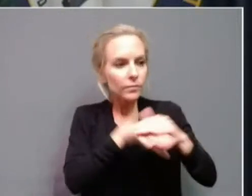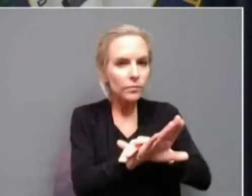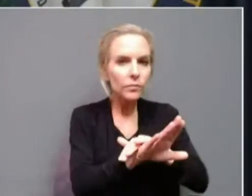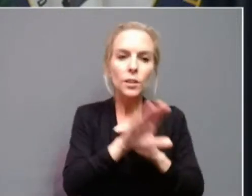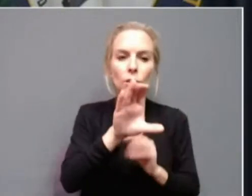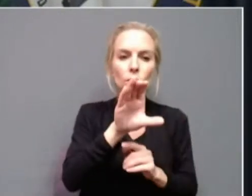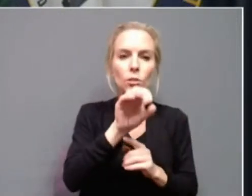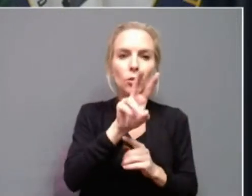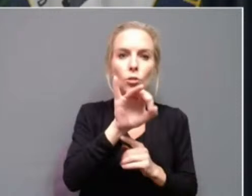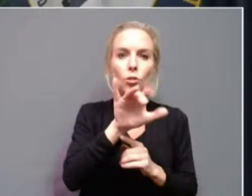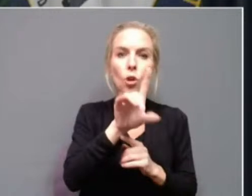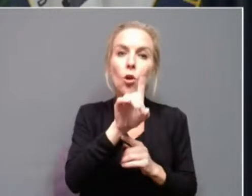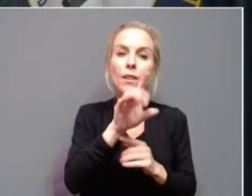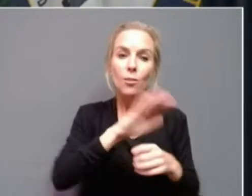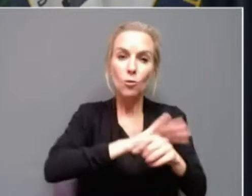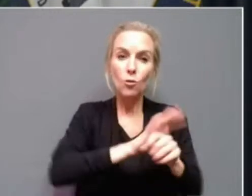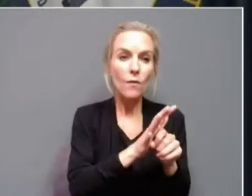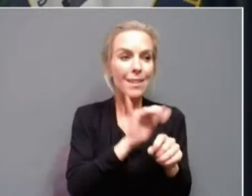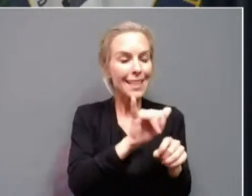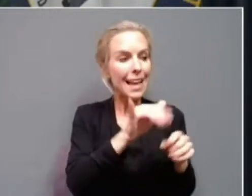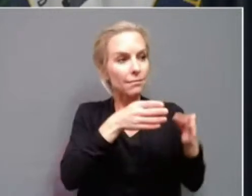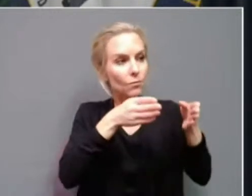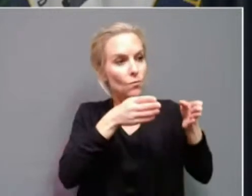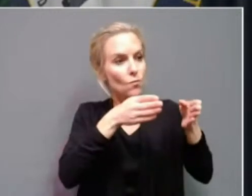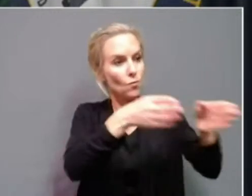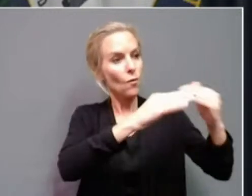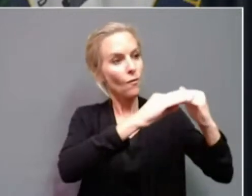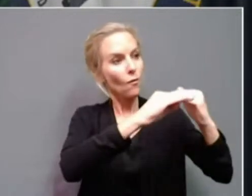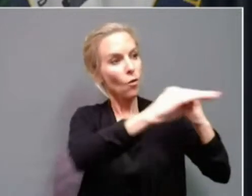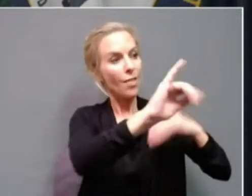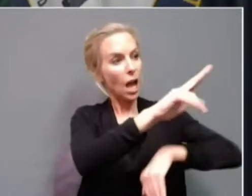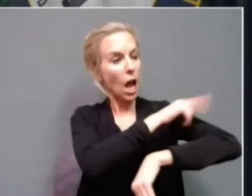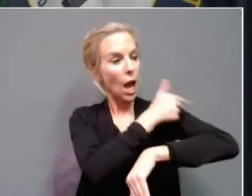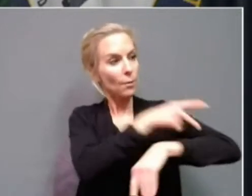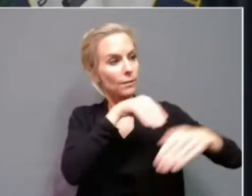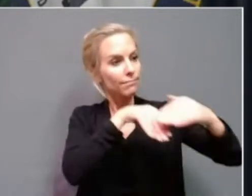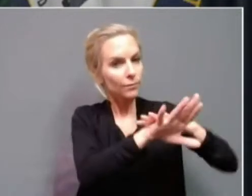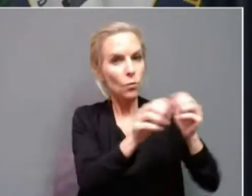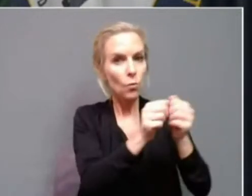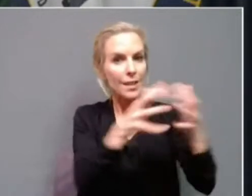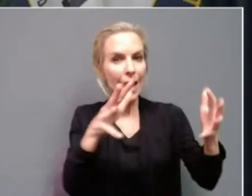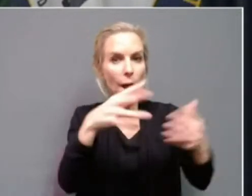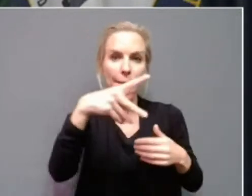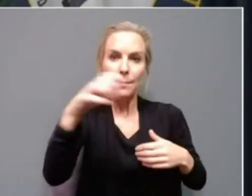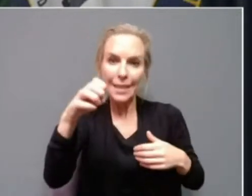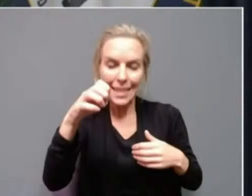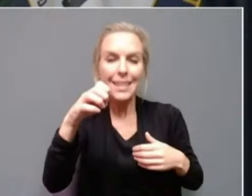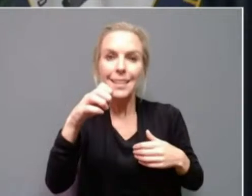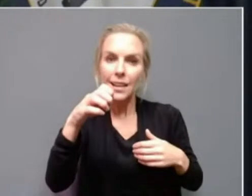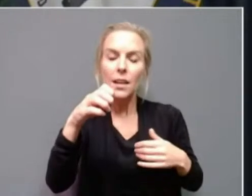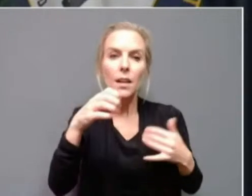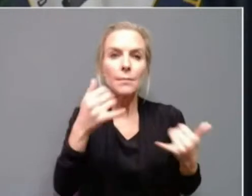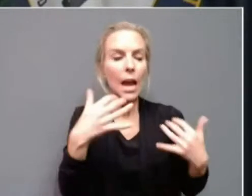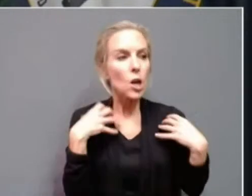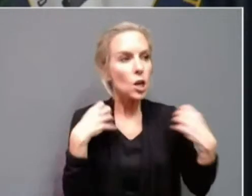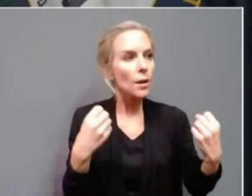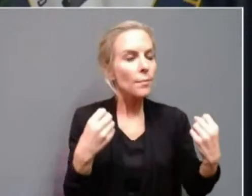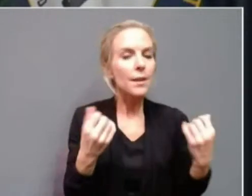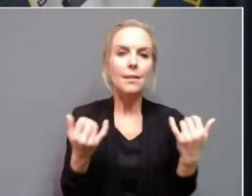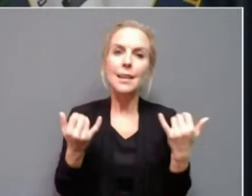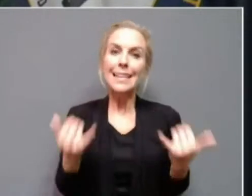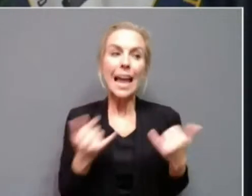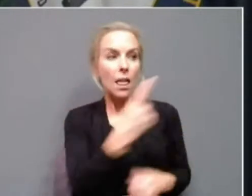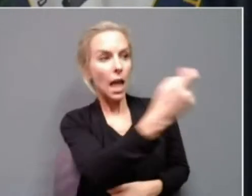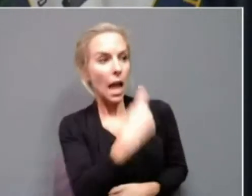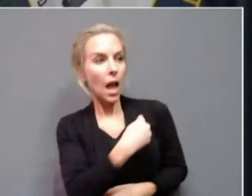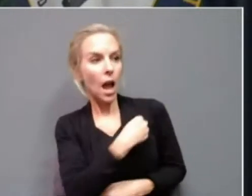fully protect them. Now they're asking us to have the empathy for them and their fellow human being to